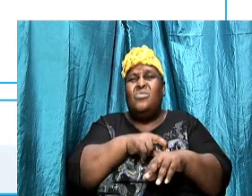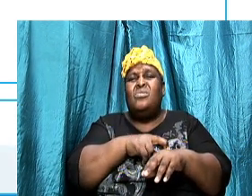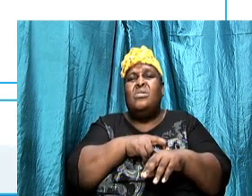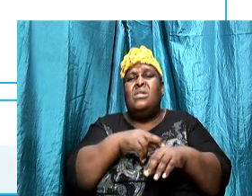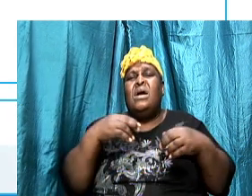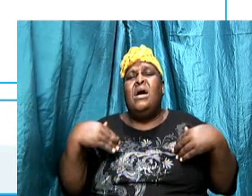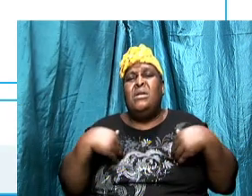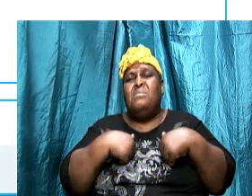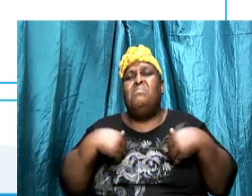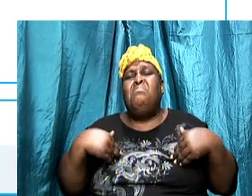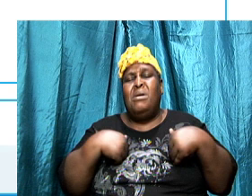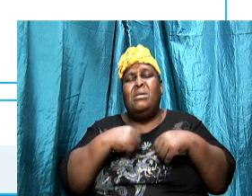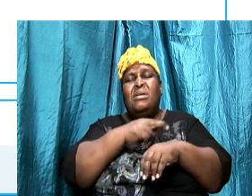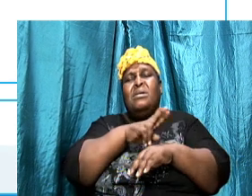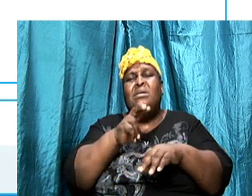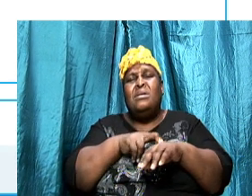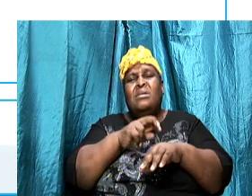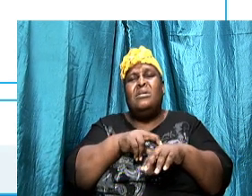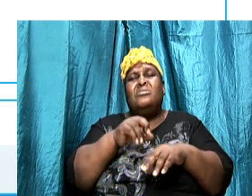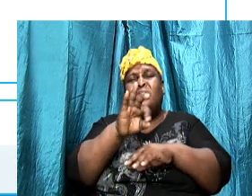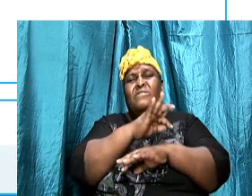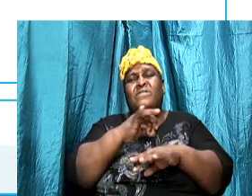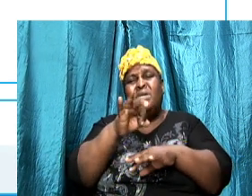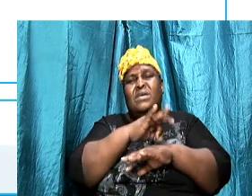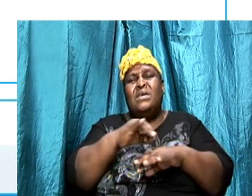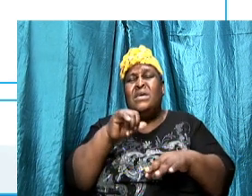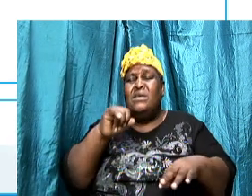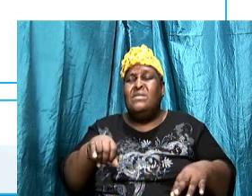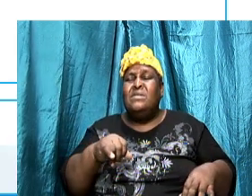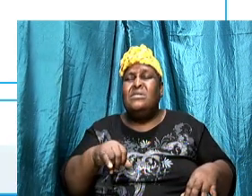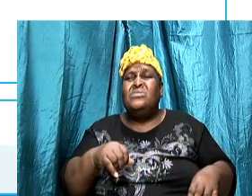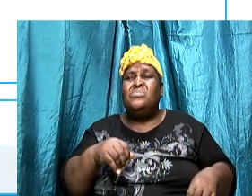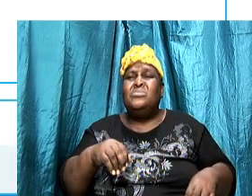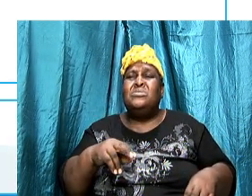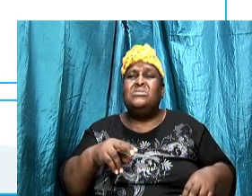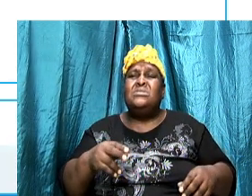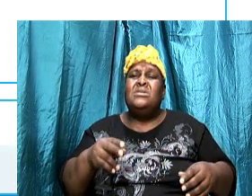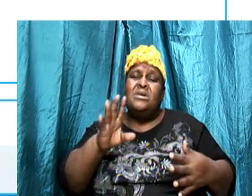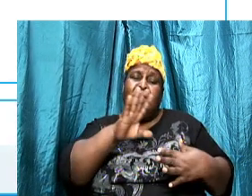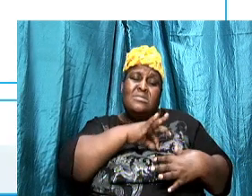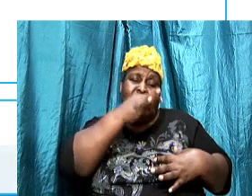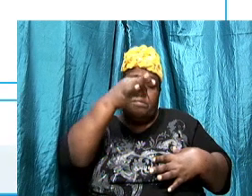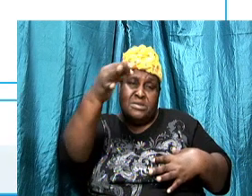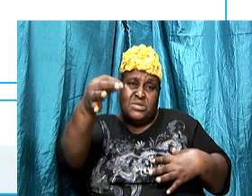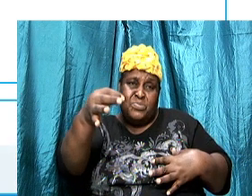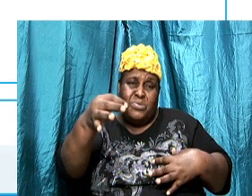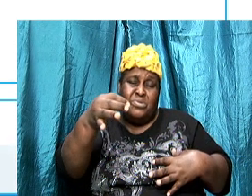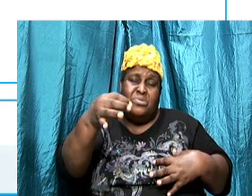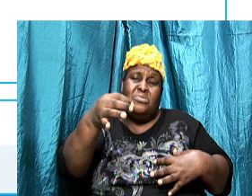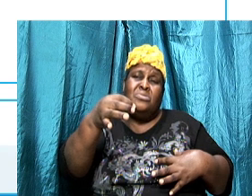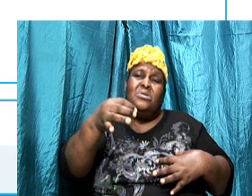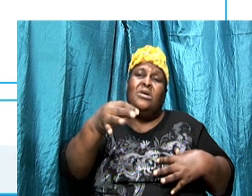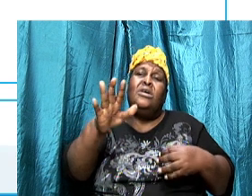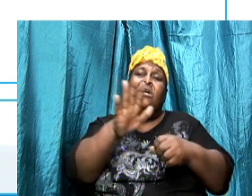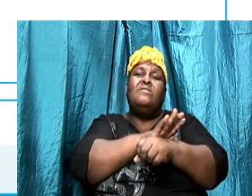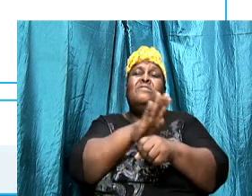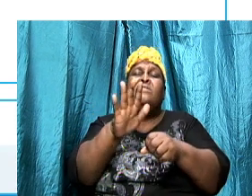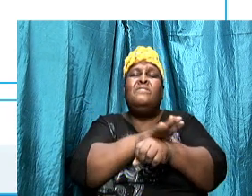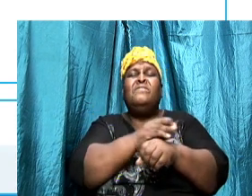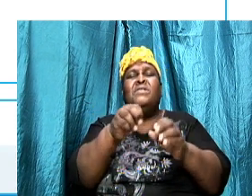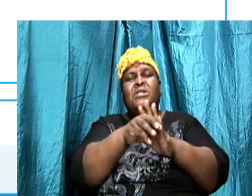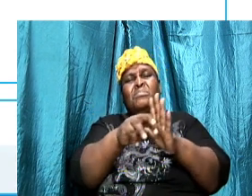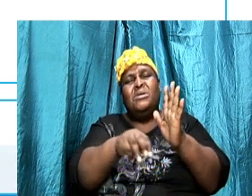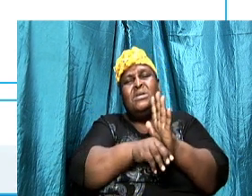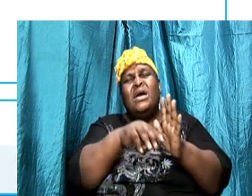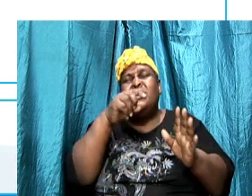field, Paul was saying that this was actually, it has a spiritual fulfillment, and it is